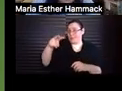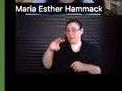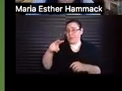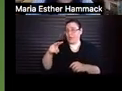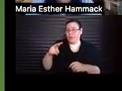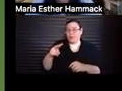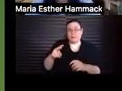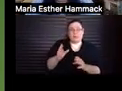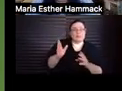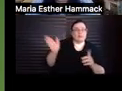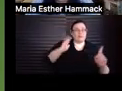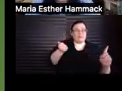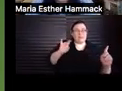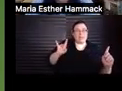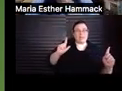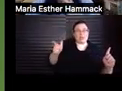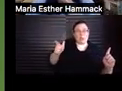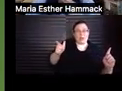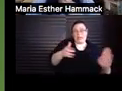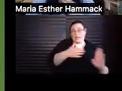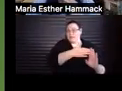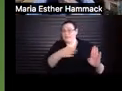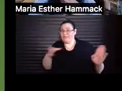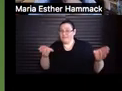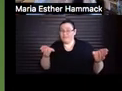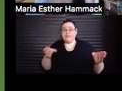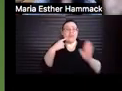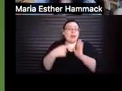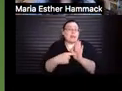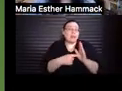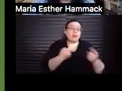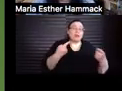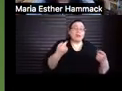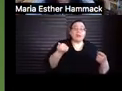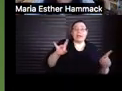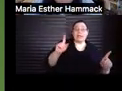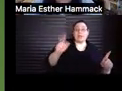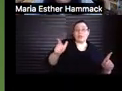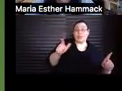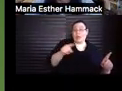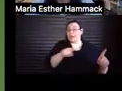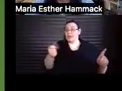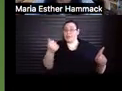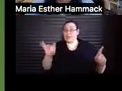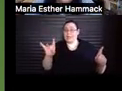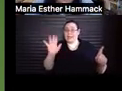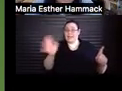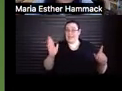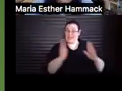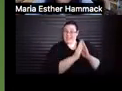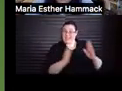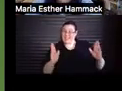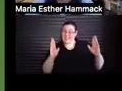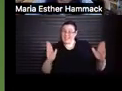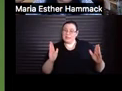the 1820s. For instance, throughout the 20s, from the 1820s to the 1850s,